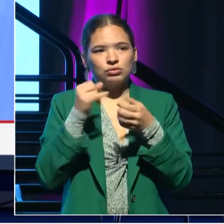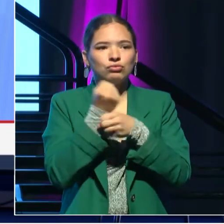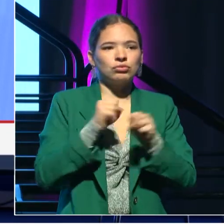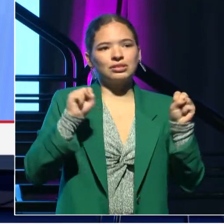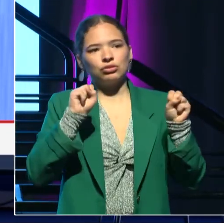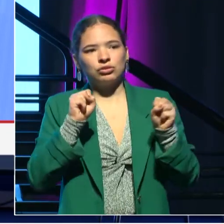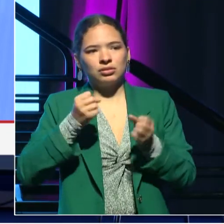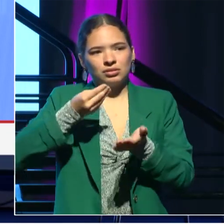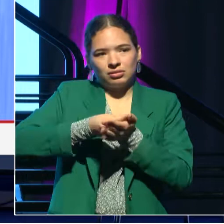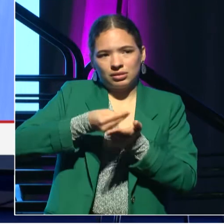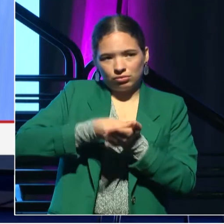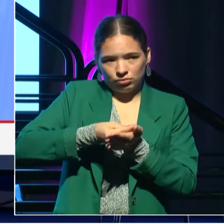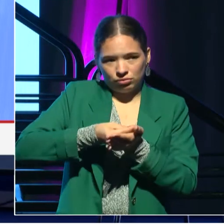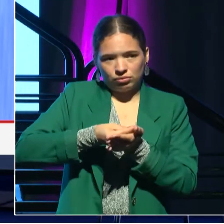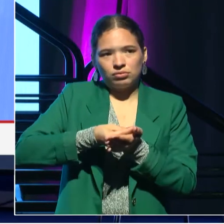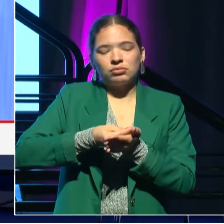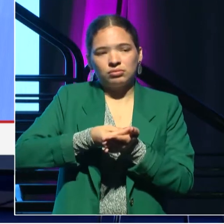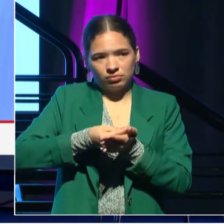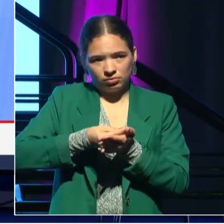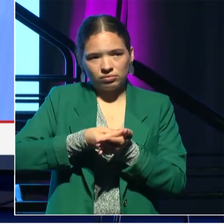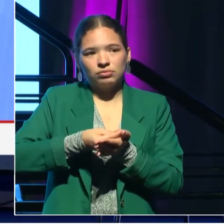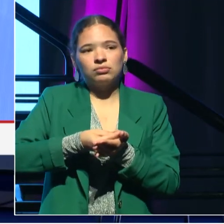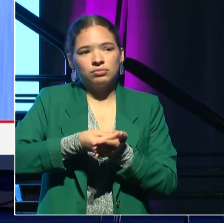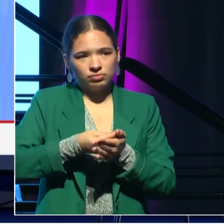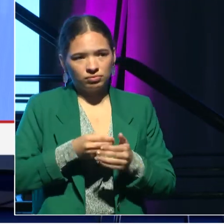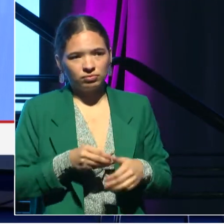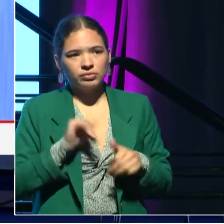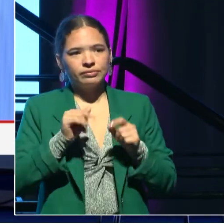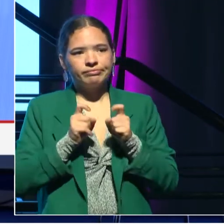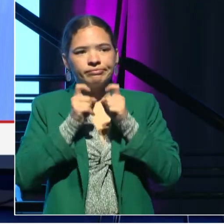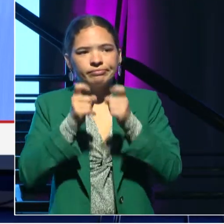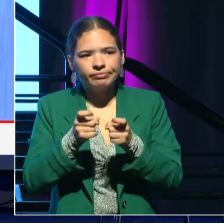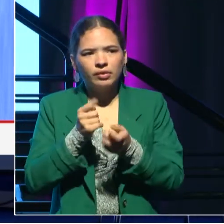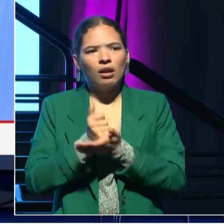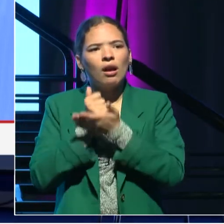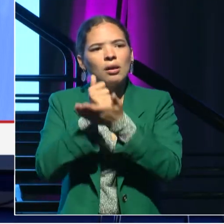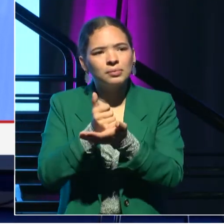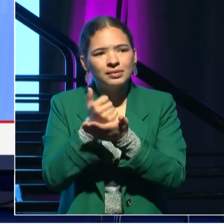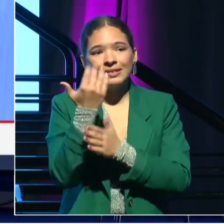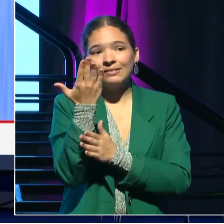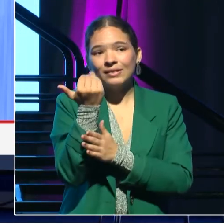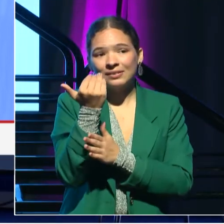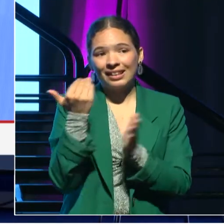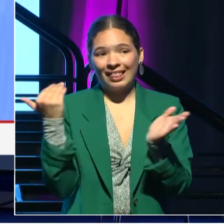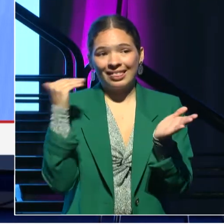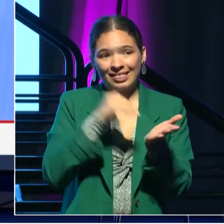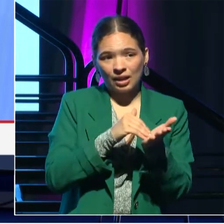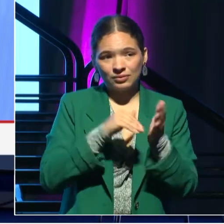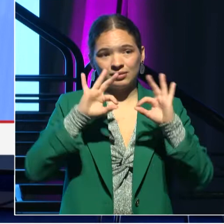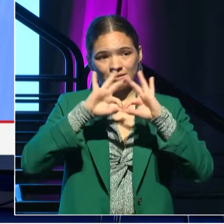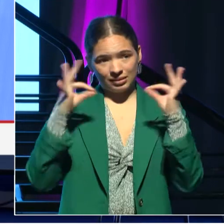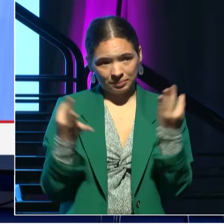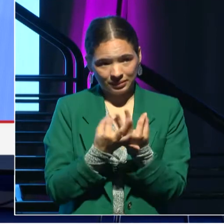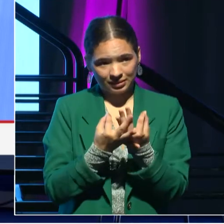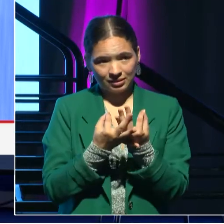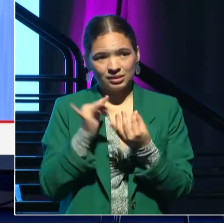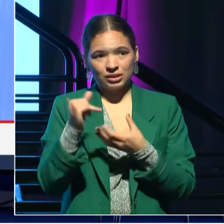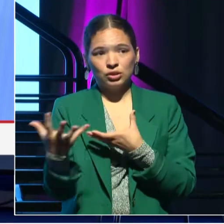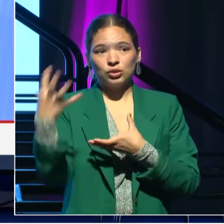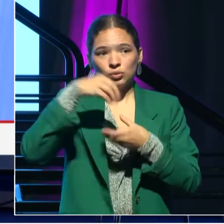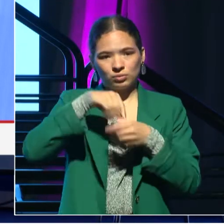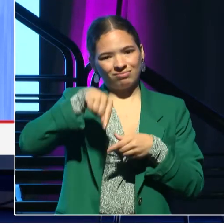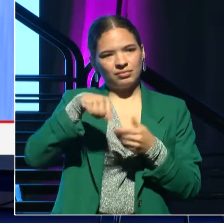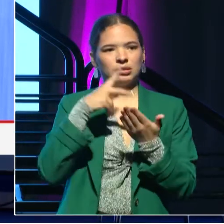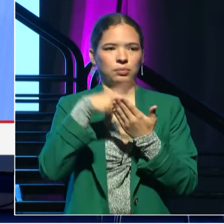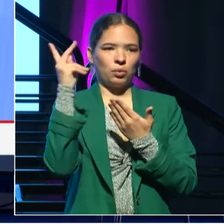provide 15,000 families who are part of our TANF program an additional